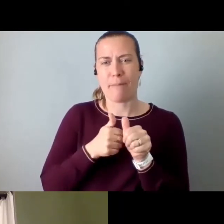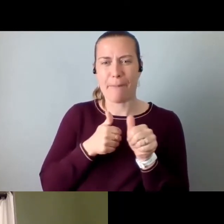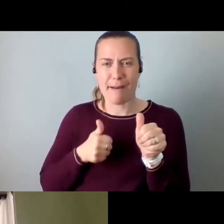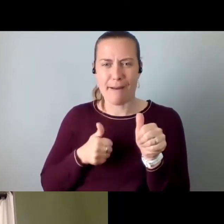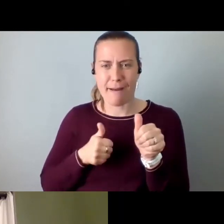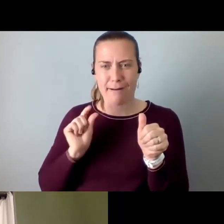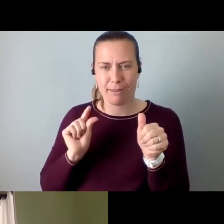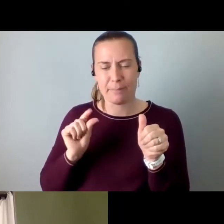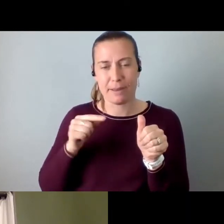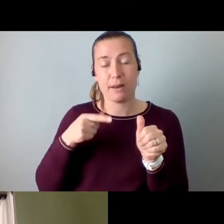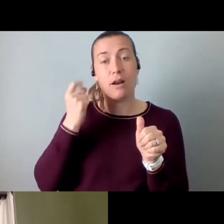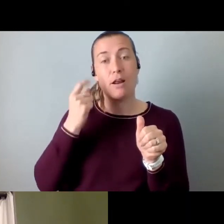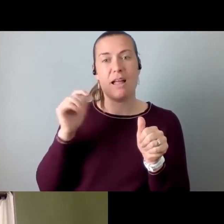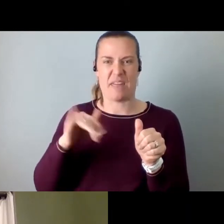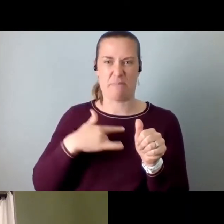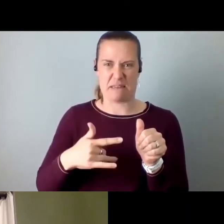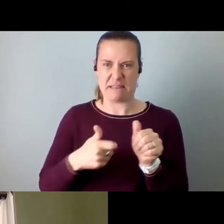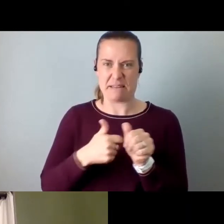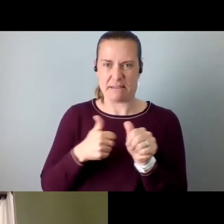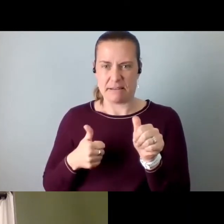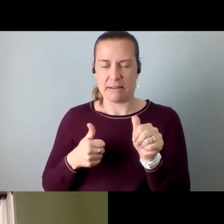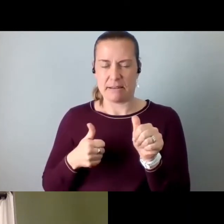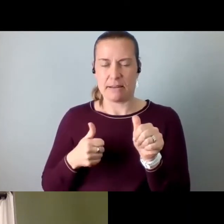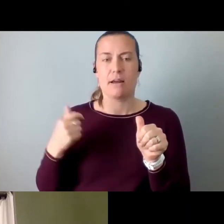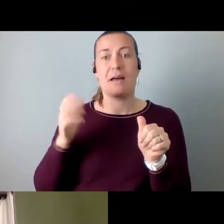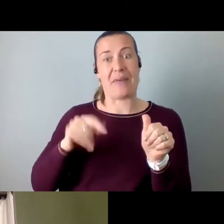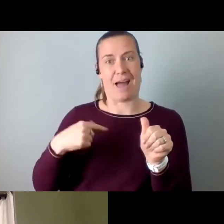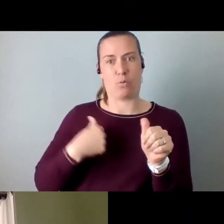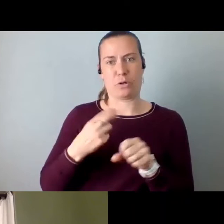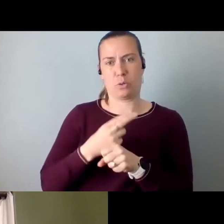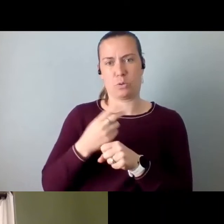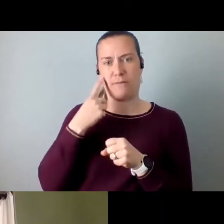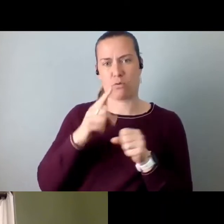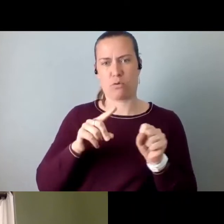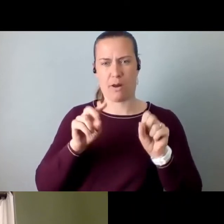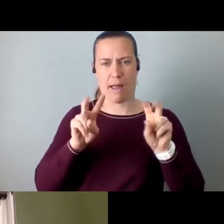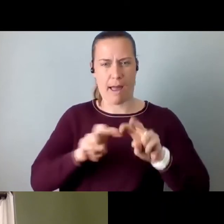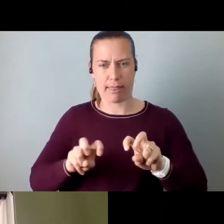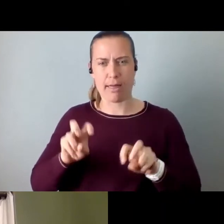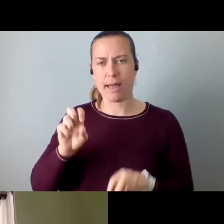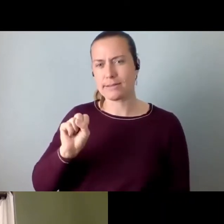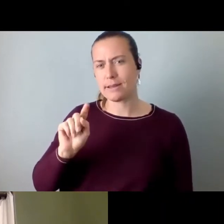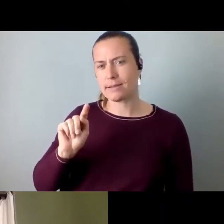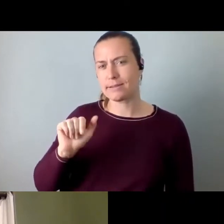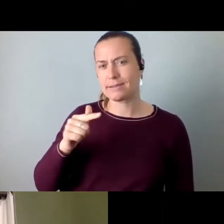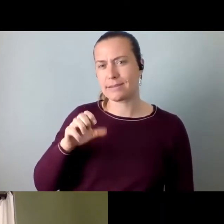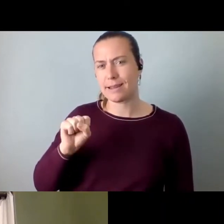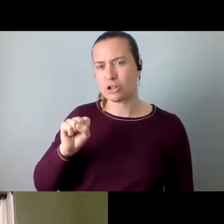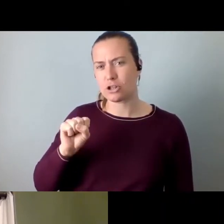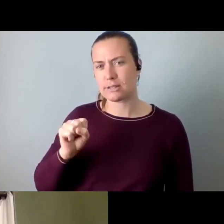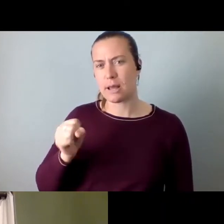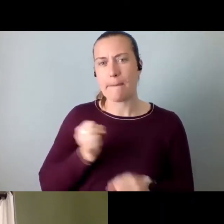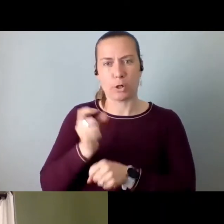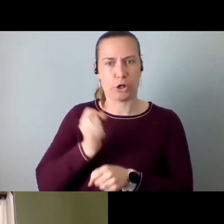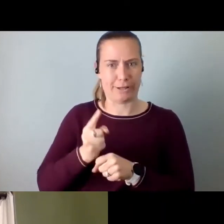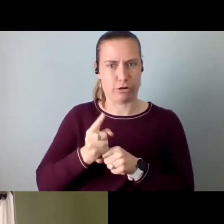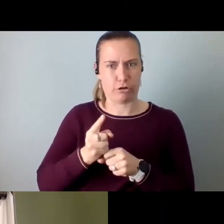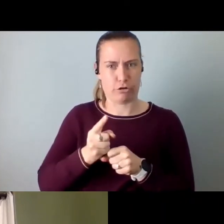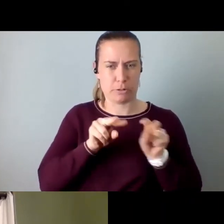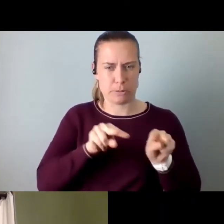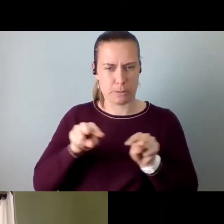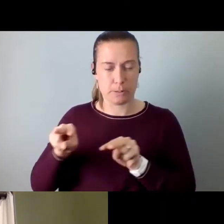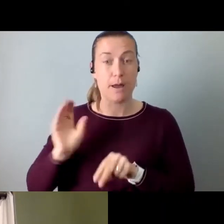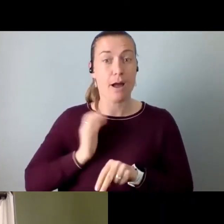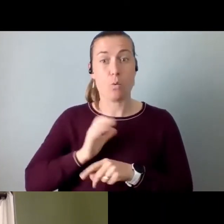are what we use primarily to look at stage by year. And our cancer registries haven't caught